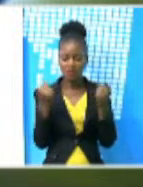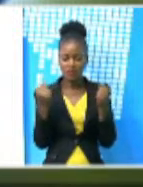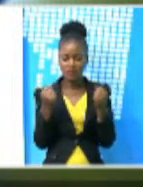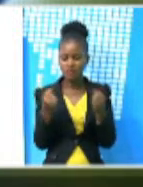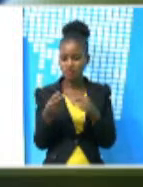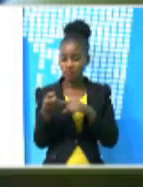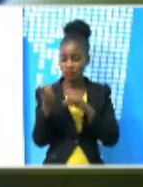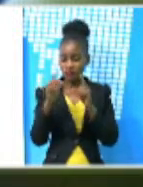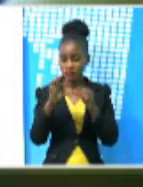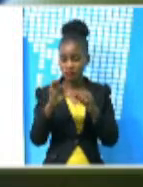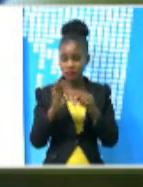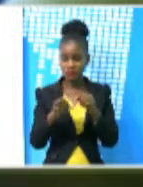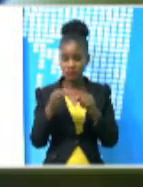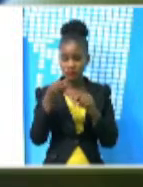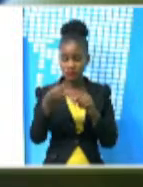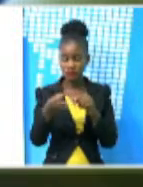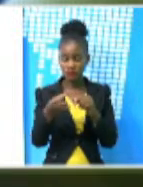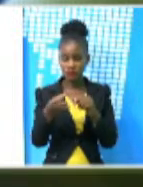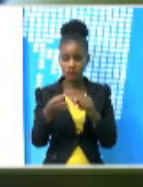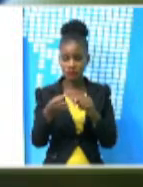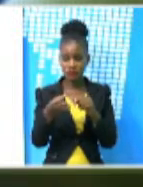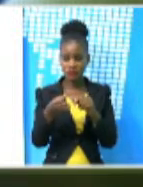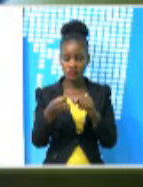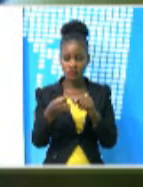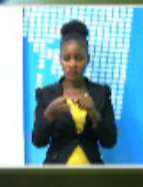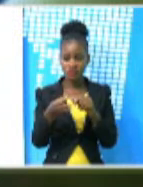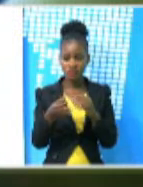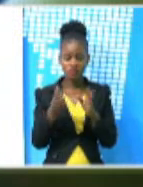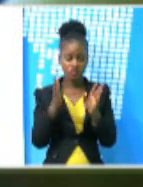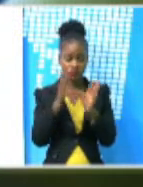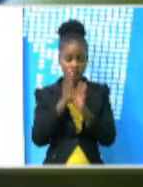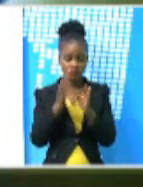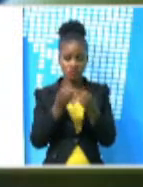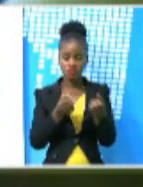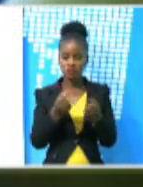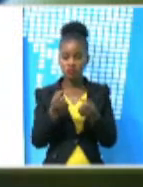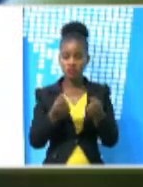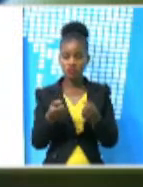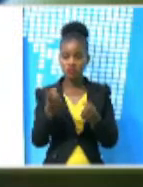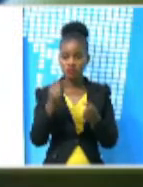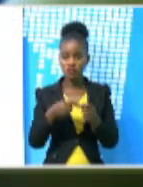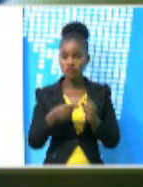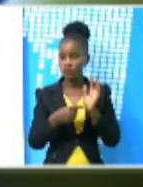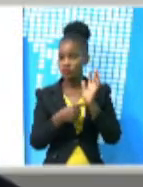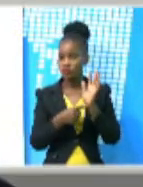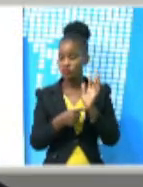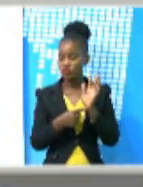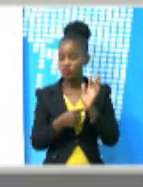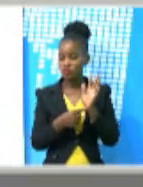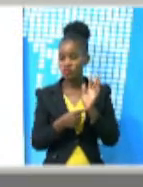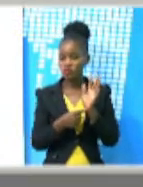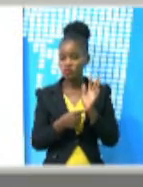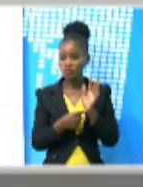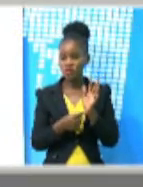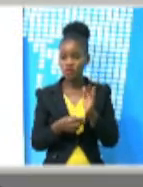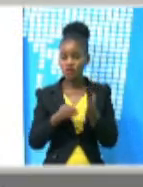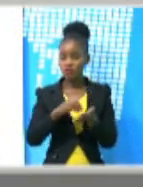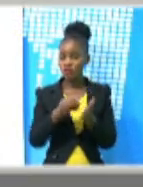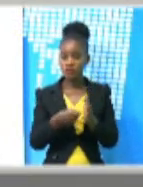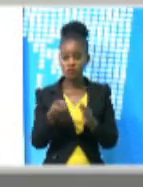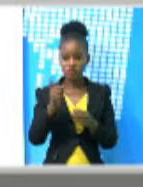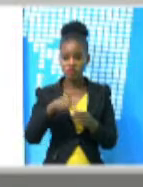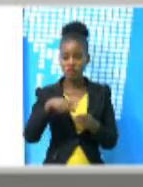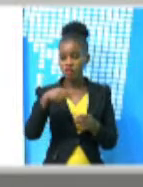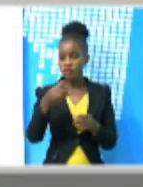said, I think they were a little bit behind the curve, and they certainly persisted too long. Meanwhile, Prime Minister